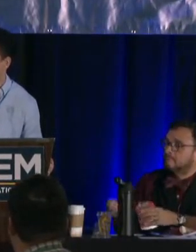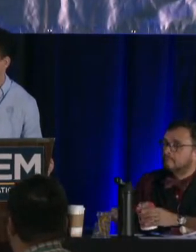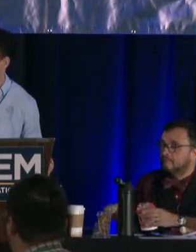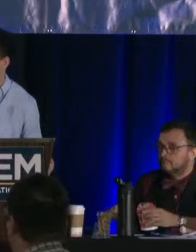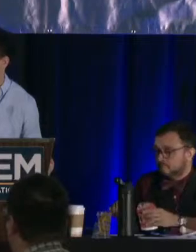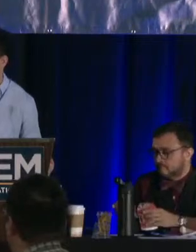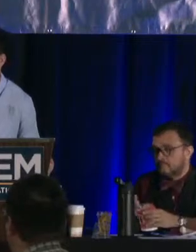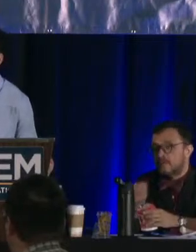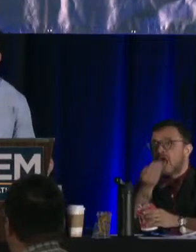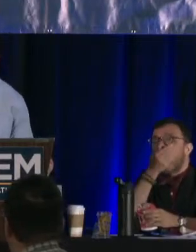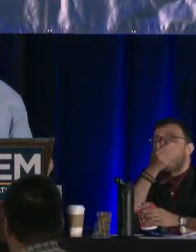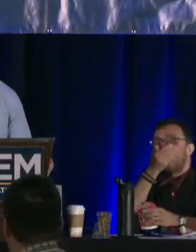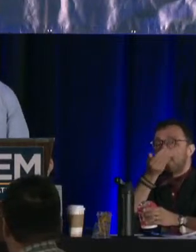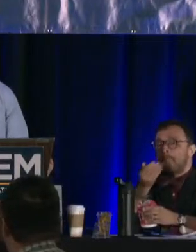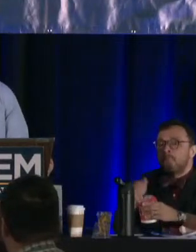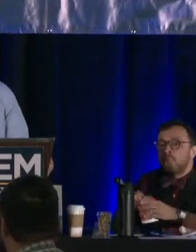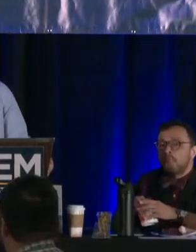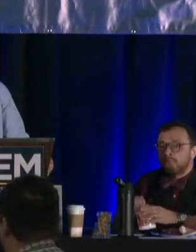in place?